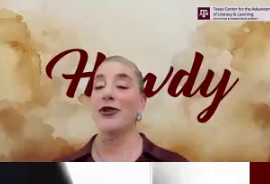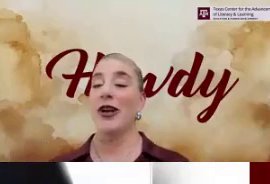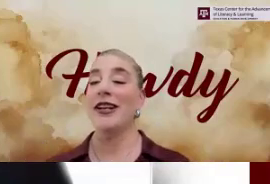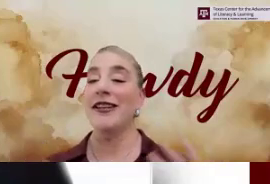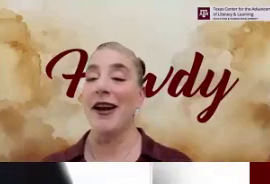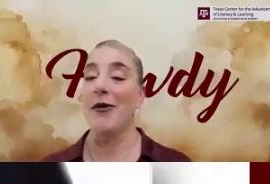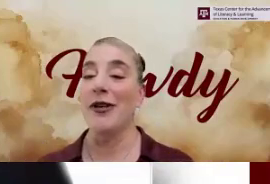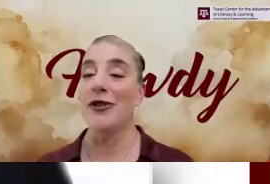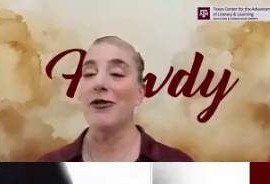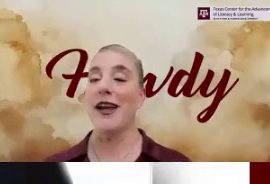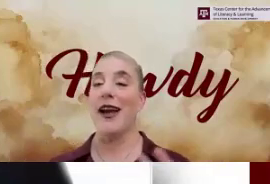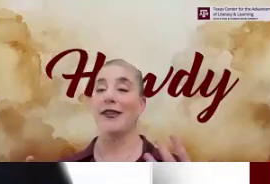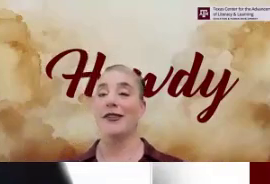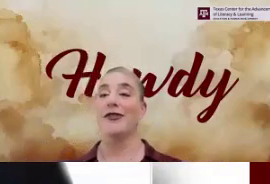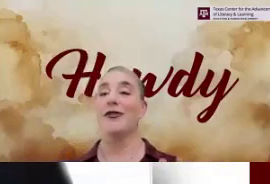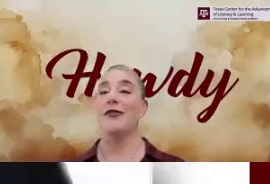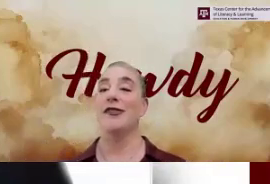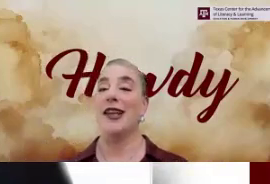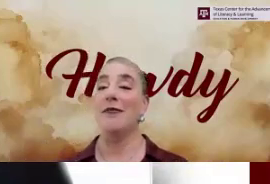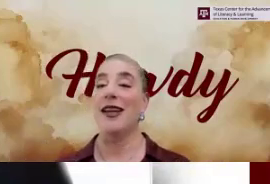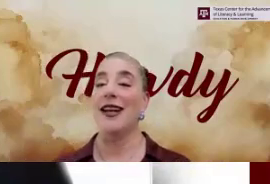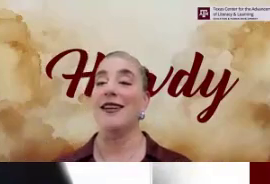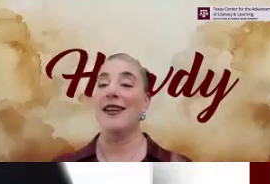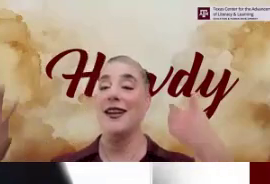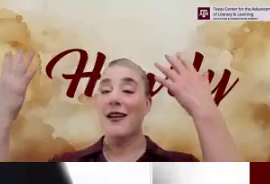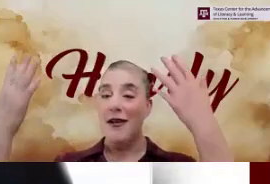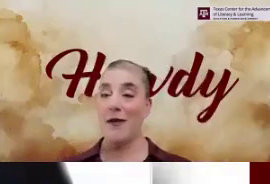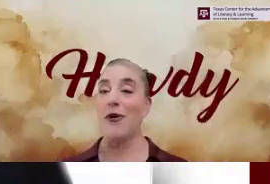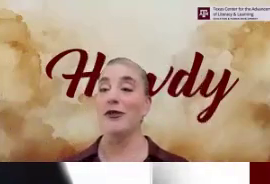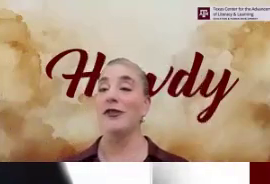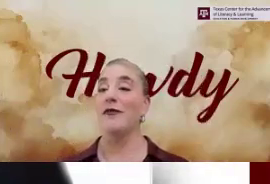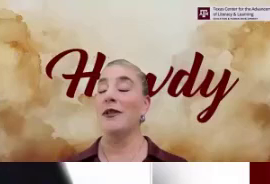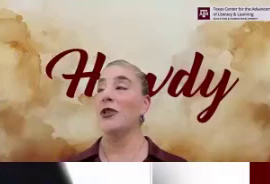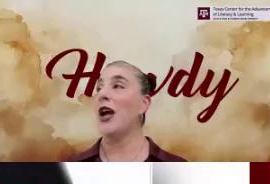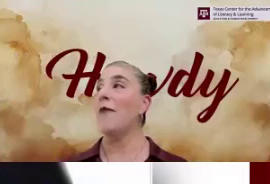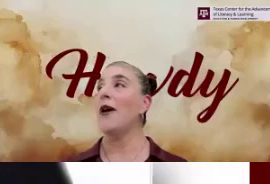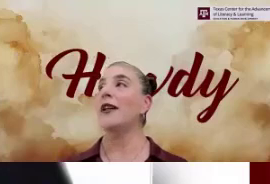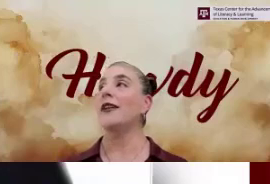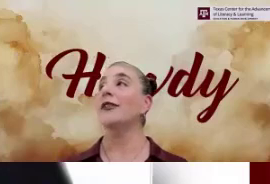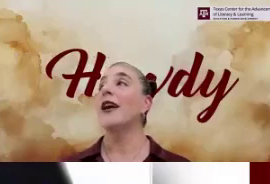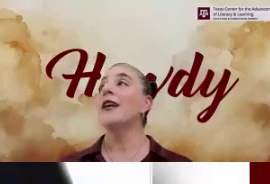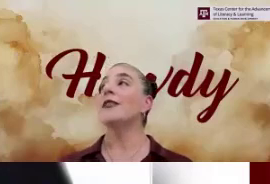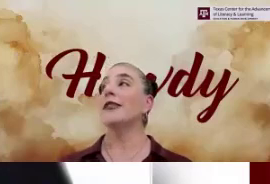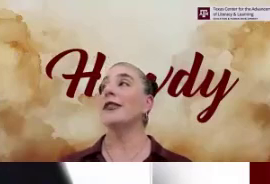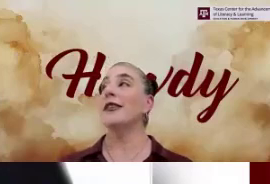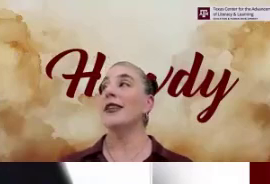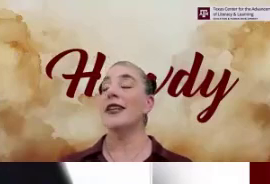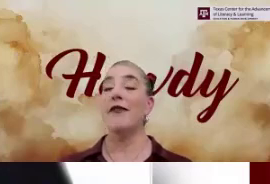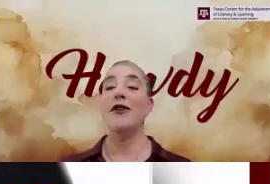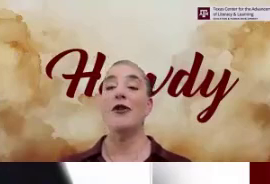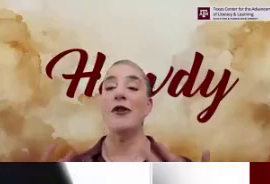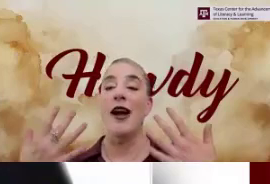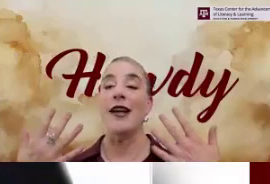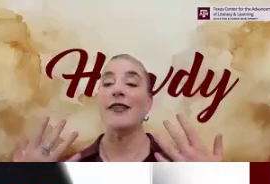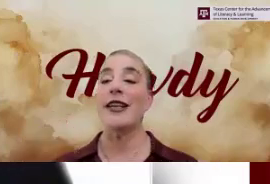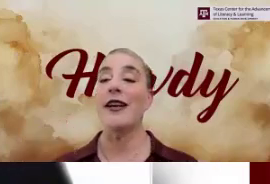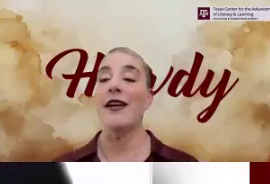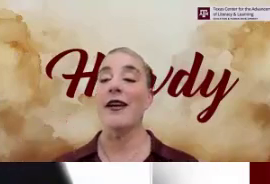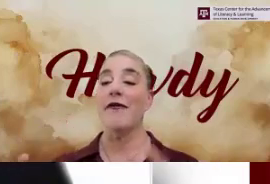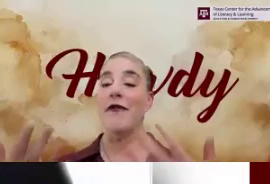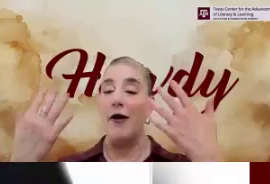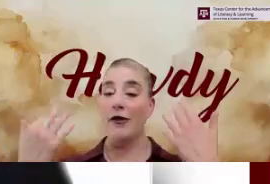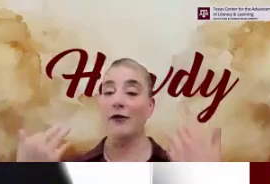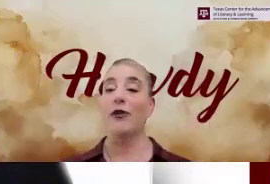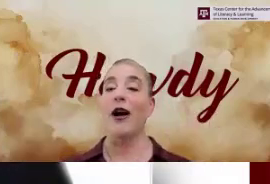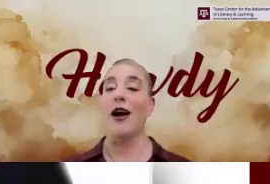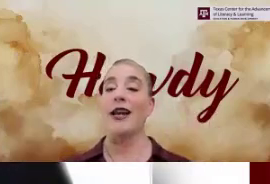did this out of training that I went to, they asked us to do the same thing, and then they posted them on the chatbot is, does it give you an